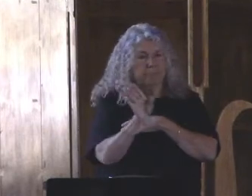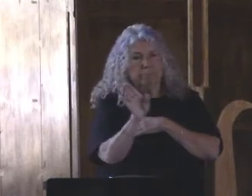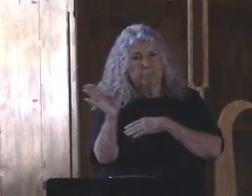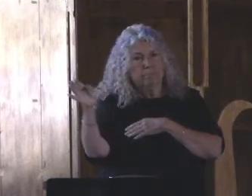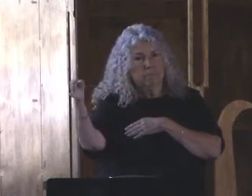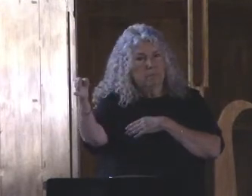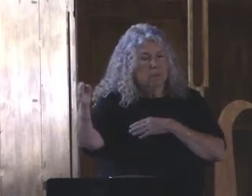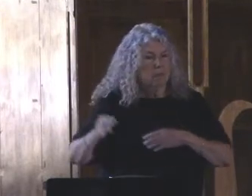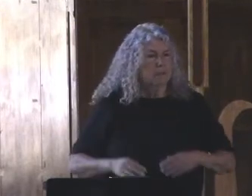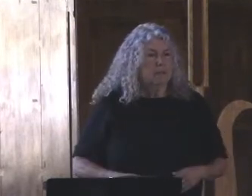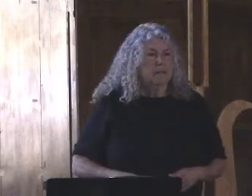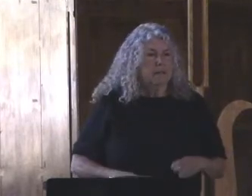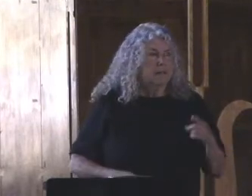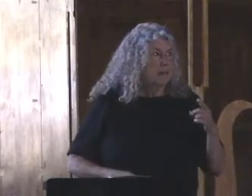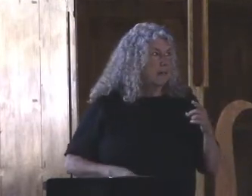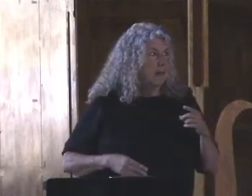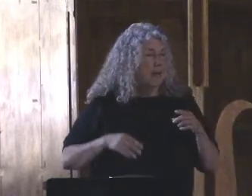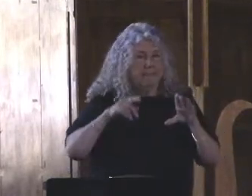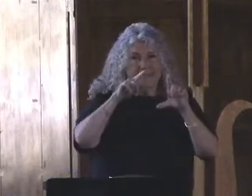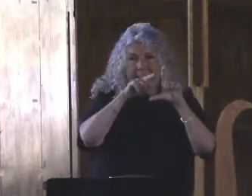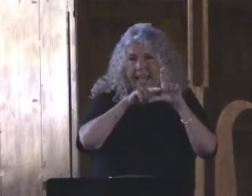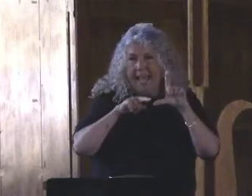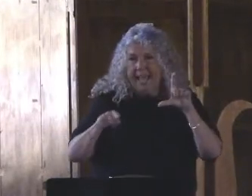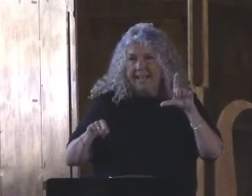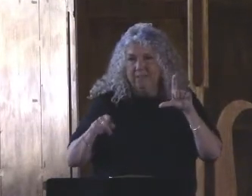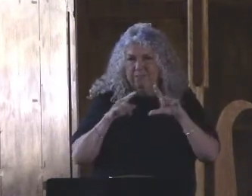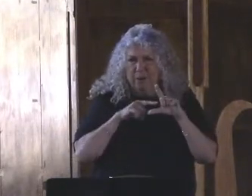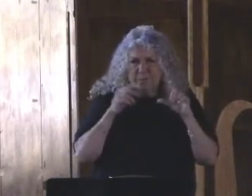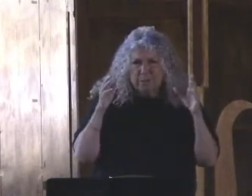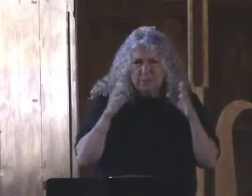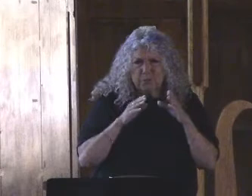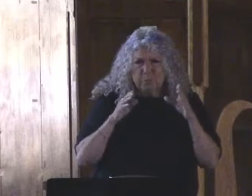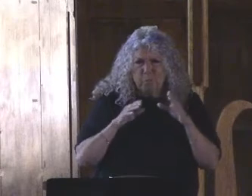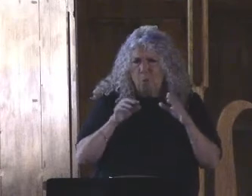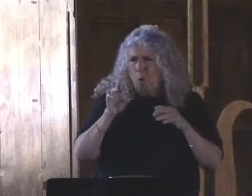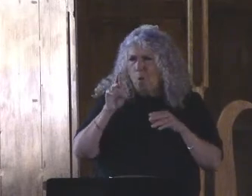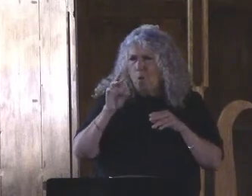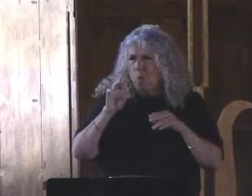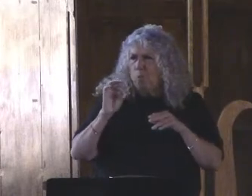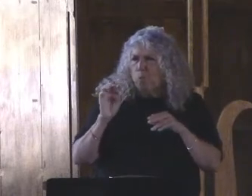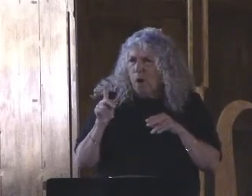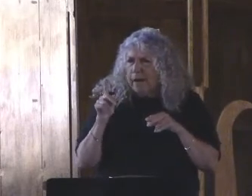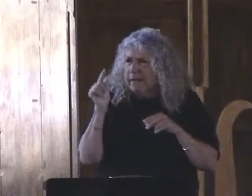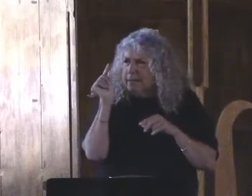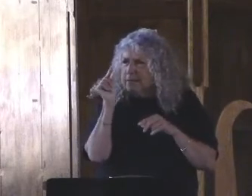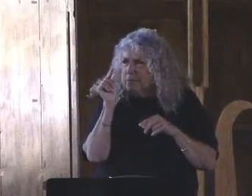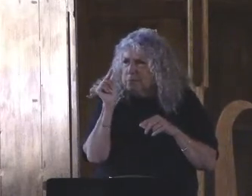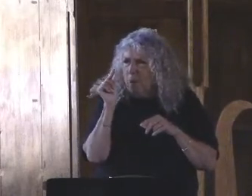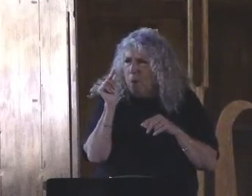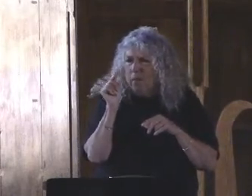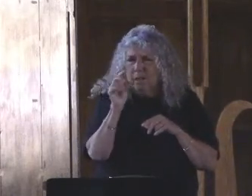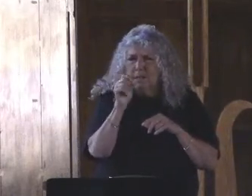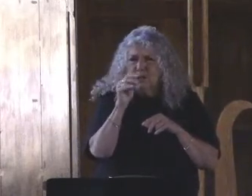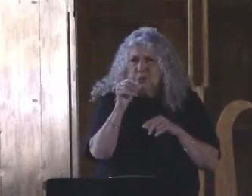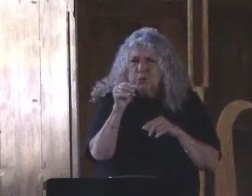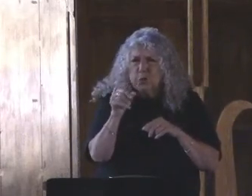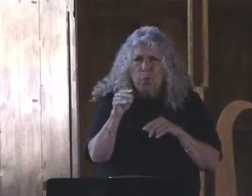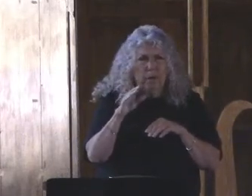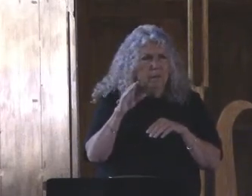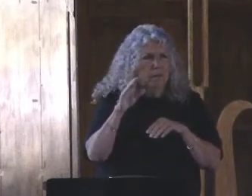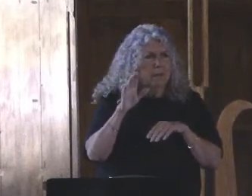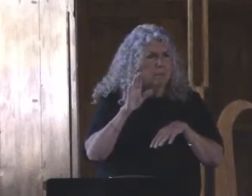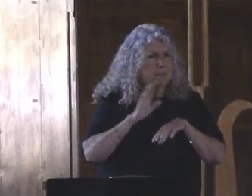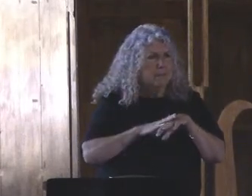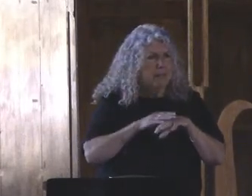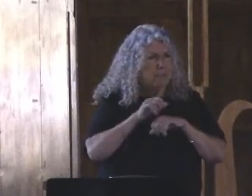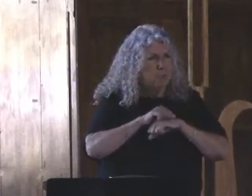this. It was growing at an angle from this tiny shelf of rock where just the smallest wisp of soil must have landed